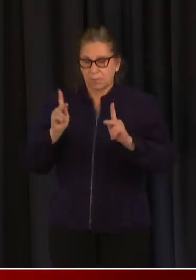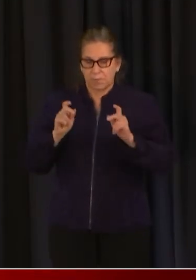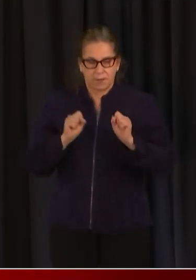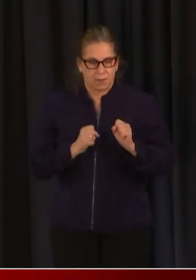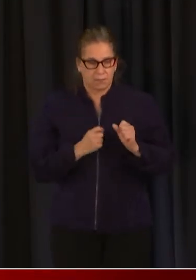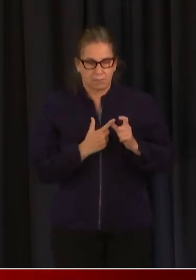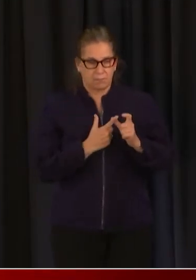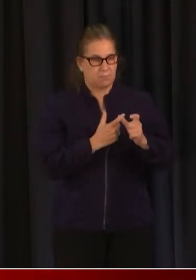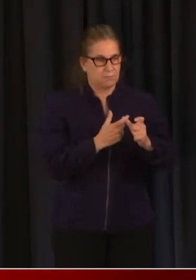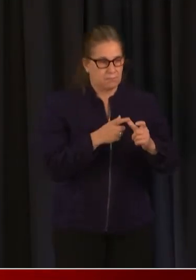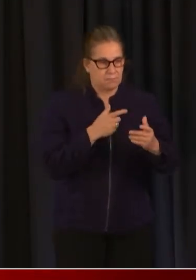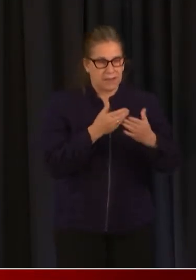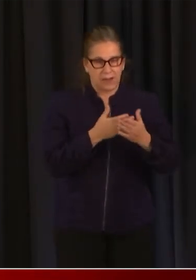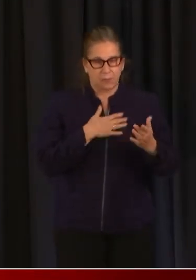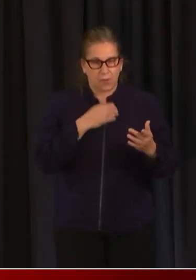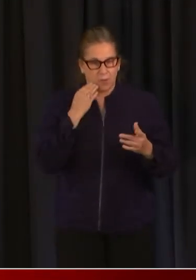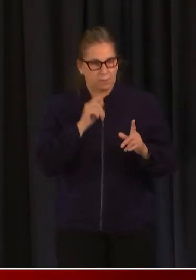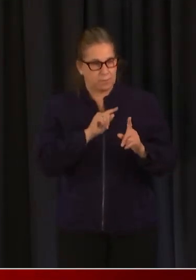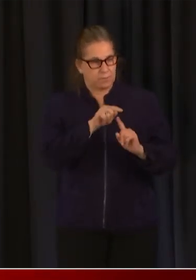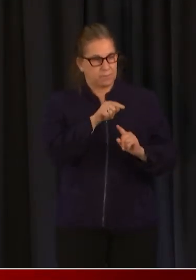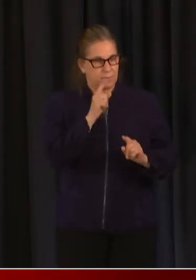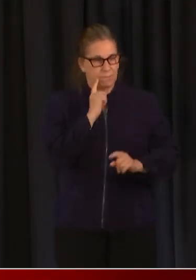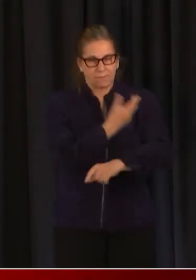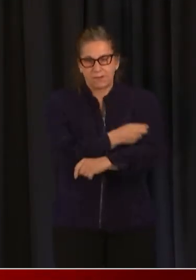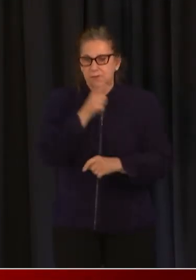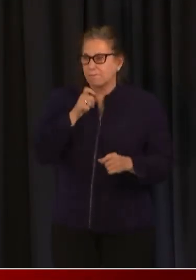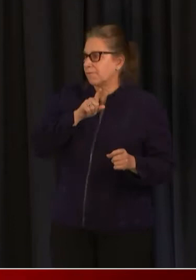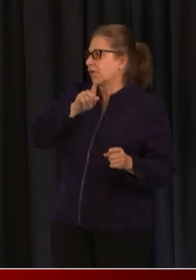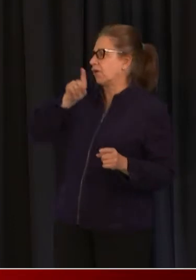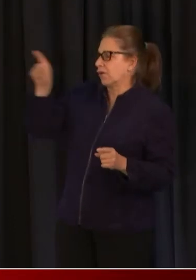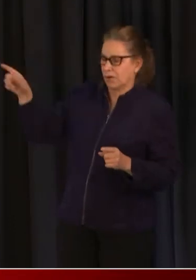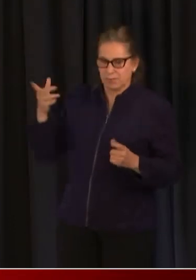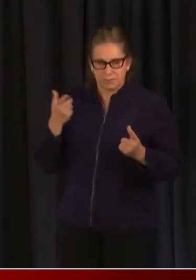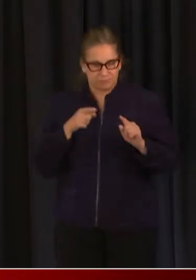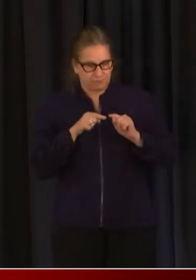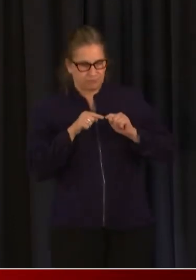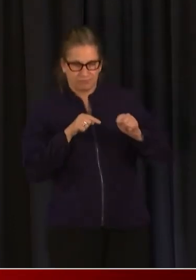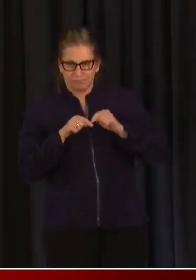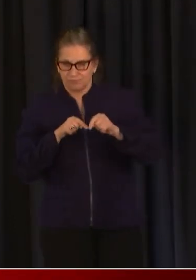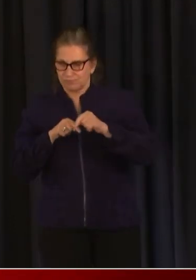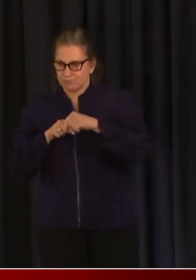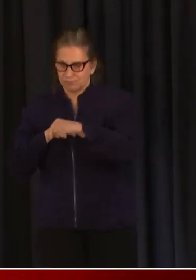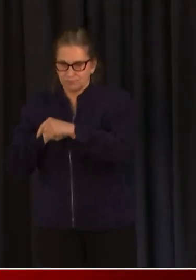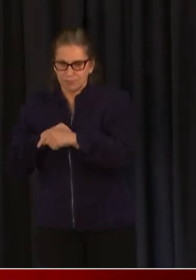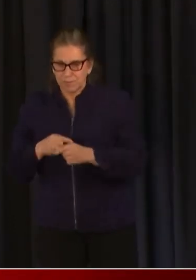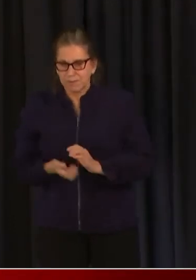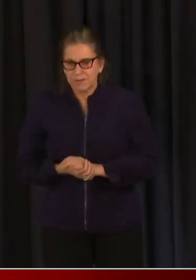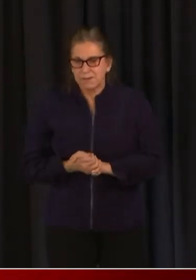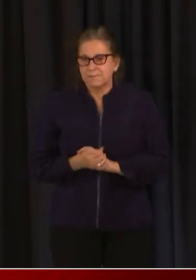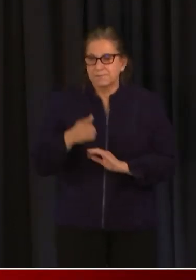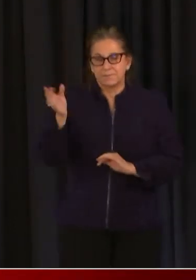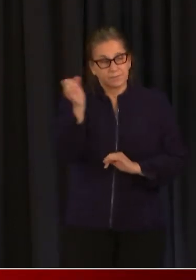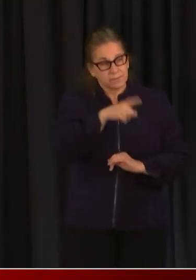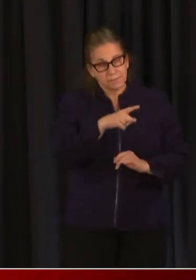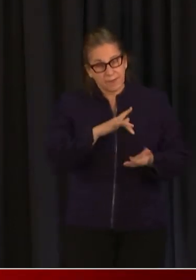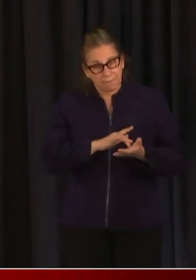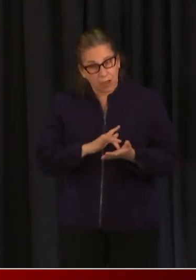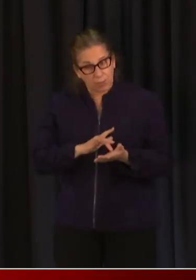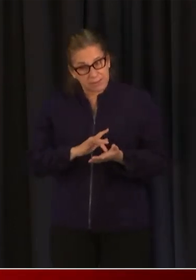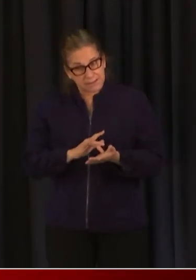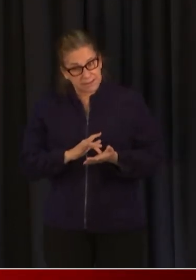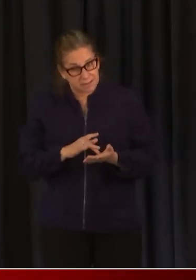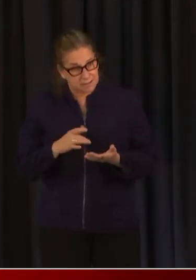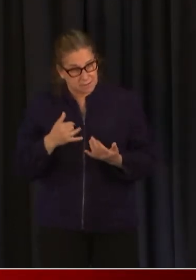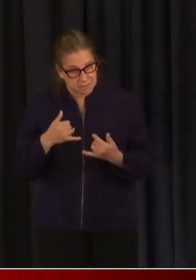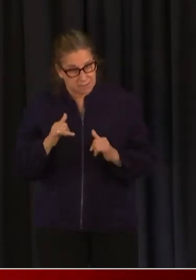will increase their likelihood of being vaccinated the day that they walk up. Thank you. And then with pharmacies, will people still